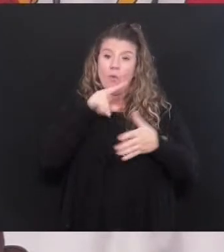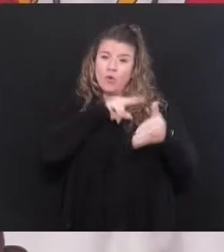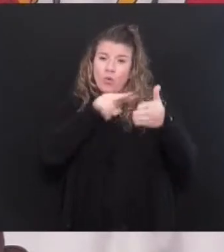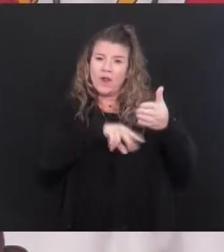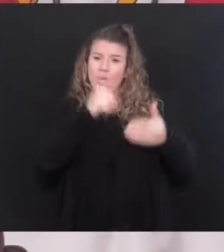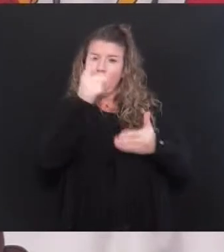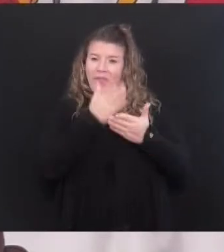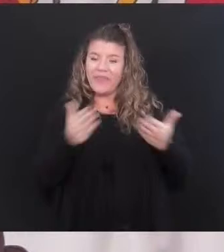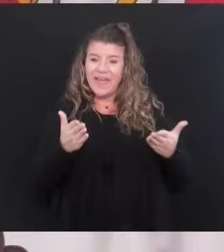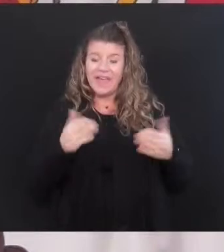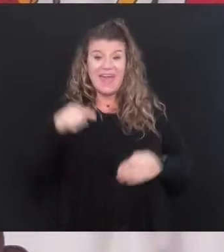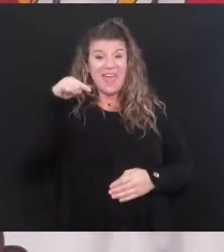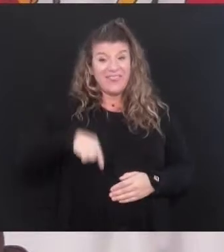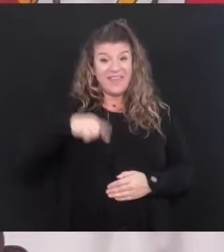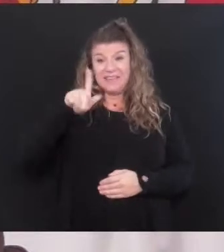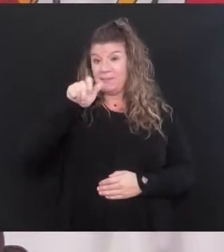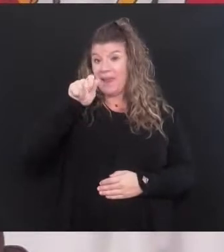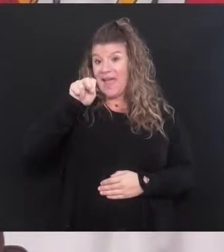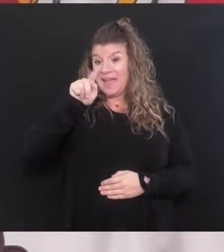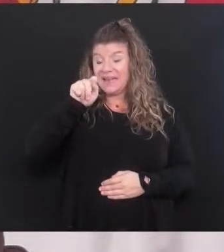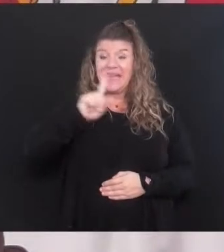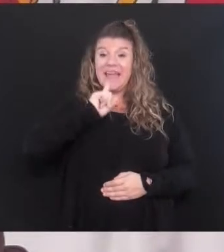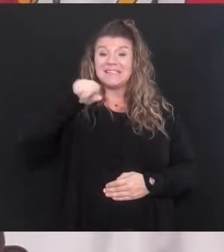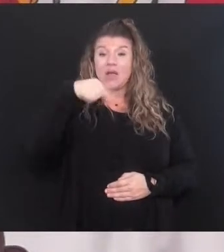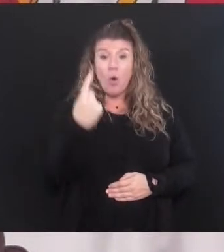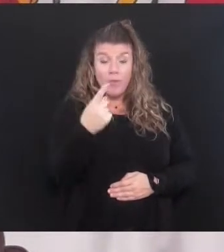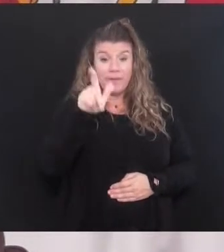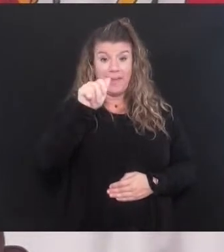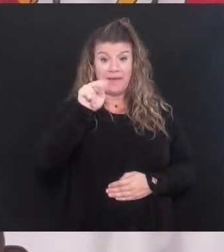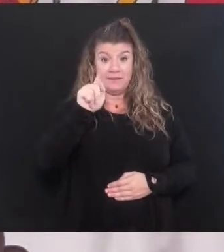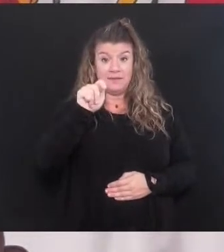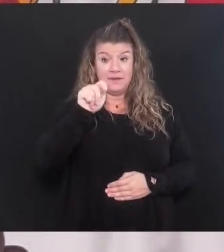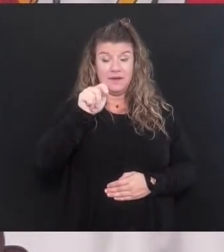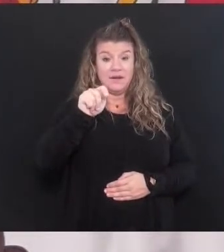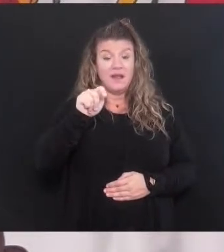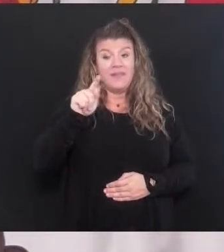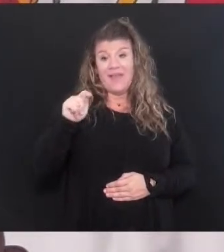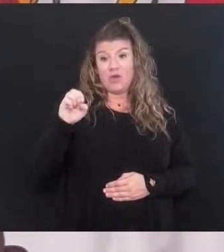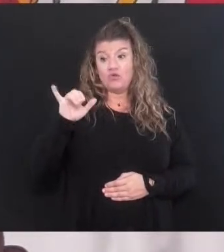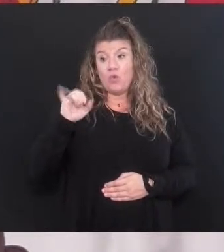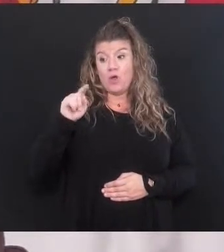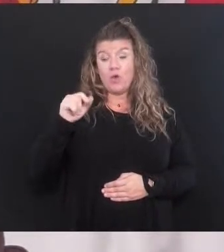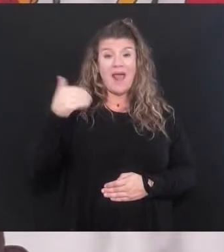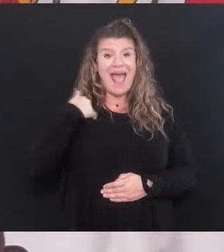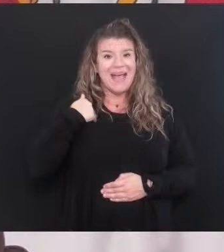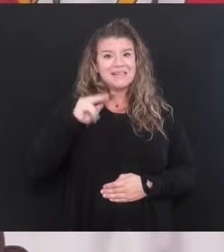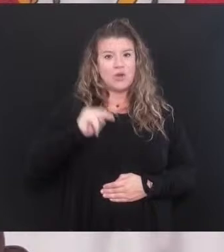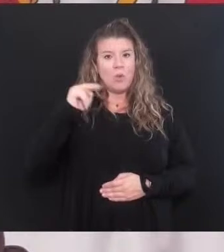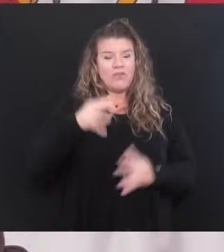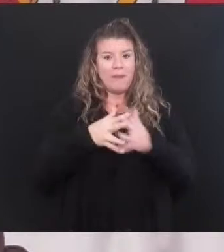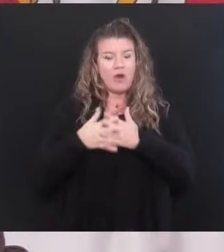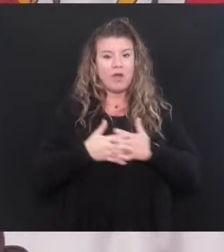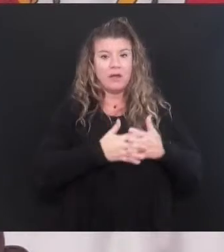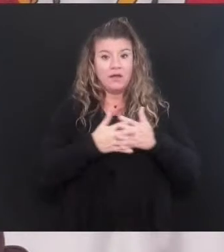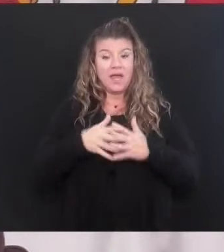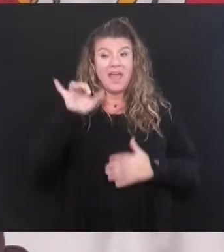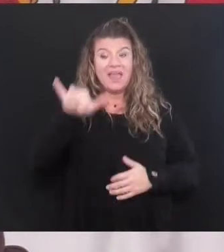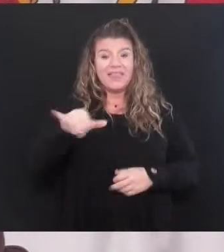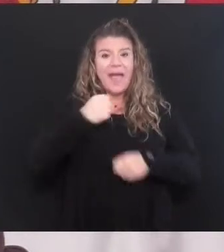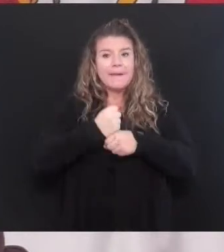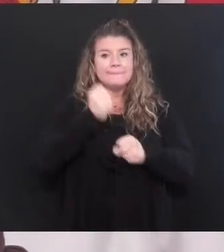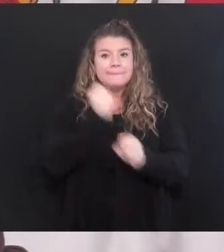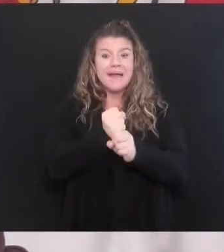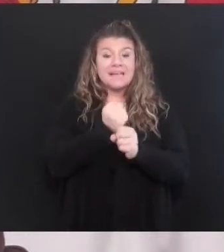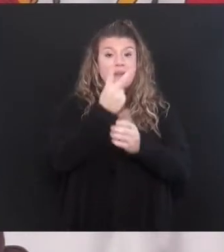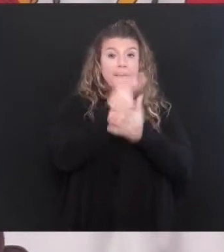you. This plant is the only plant that Toyota has in North America that makes